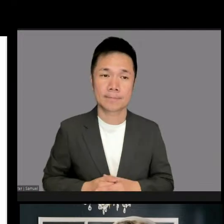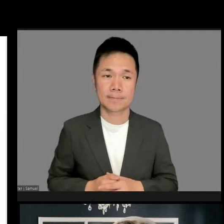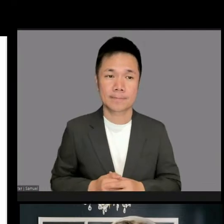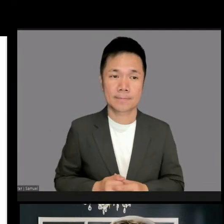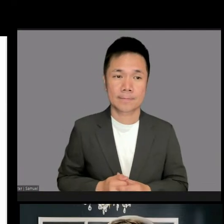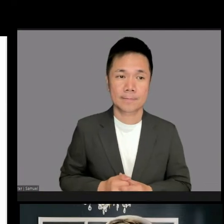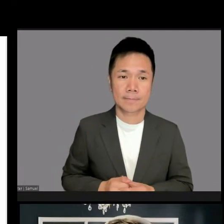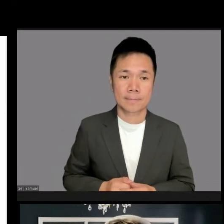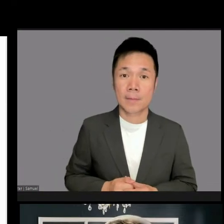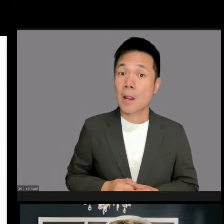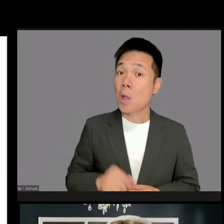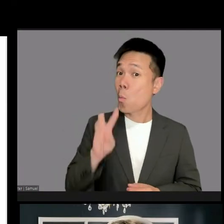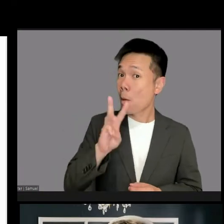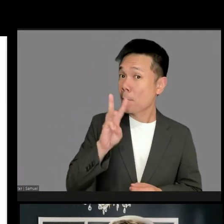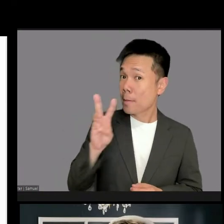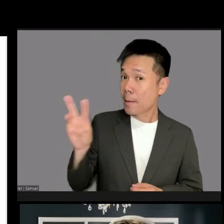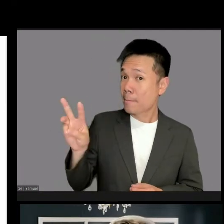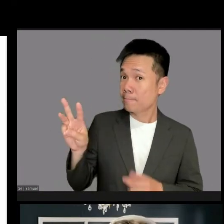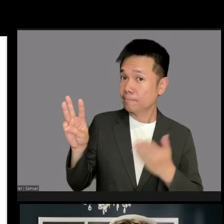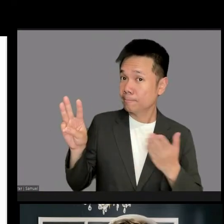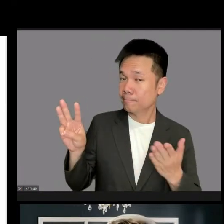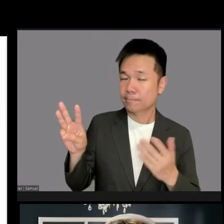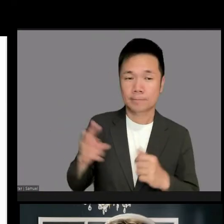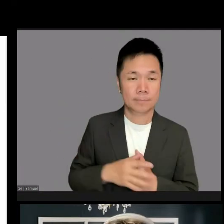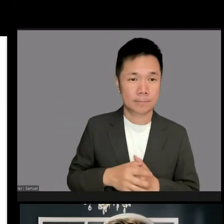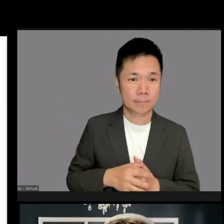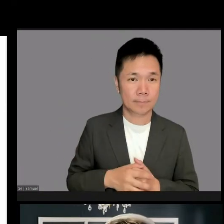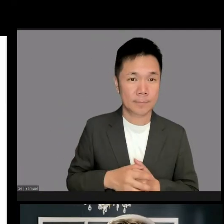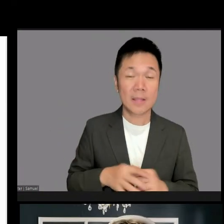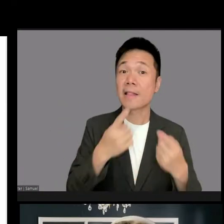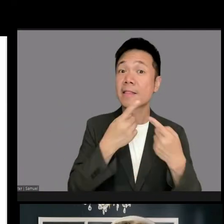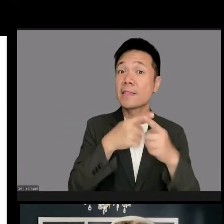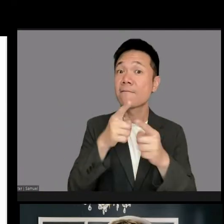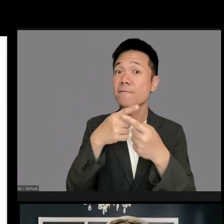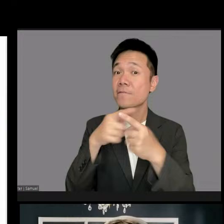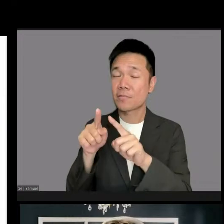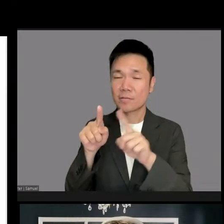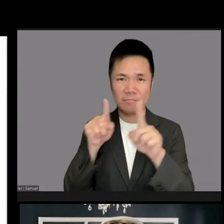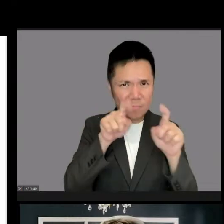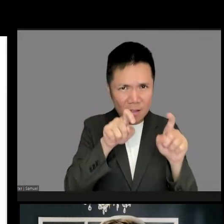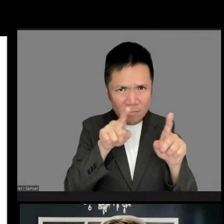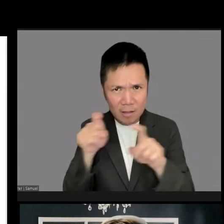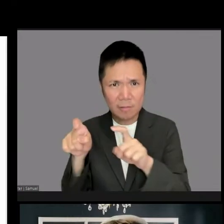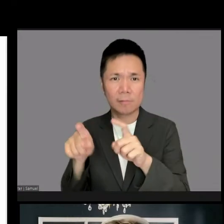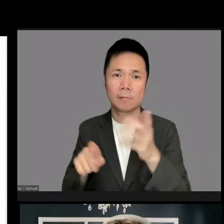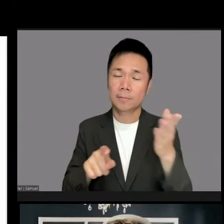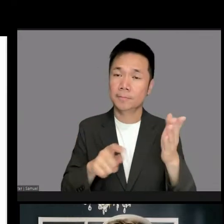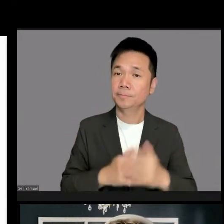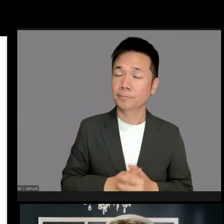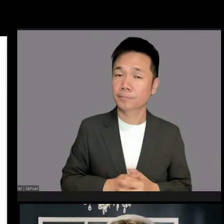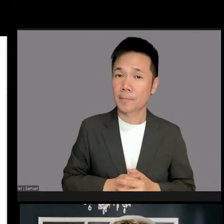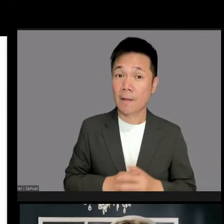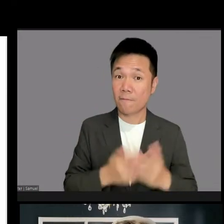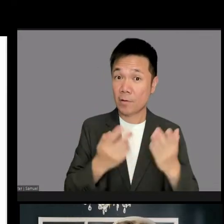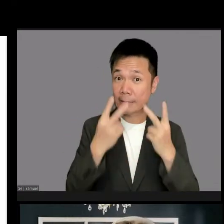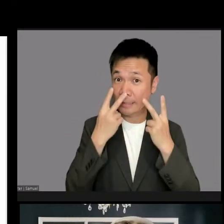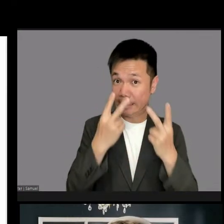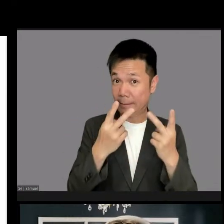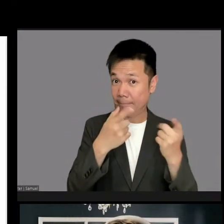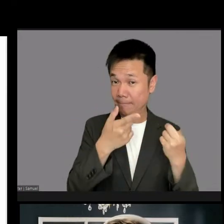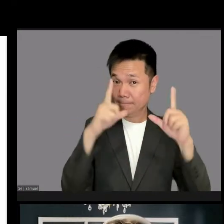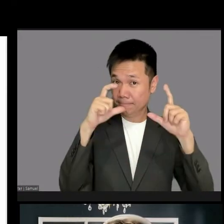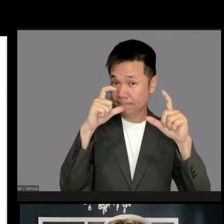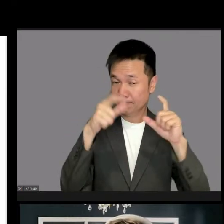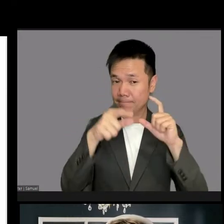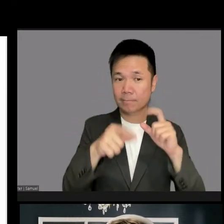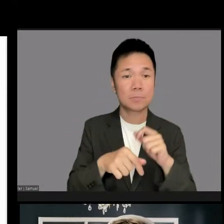basically a website framework, and then we've put it through different tests on different browsers. So for the purposes of this image, for example, this